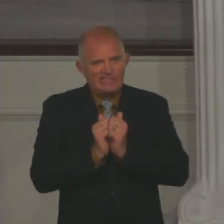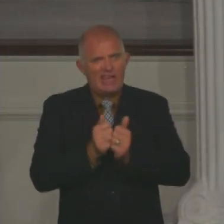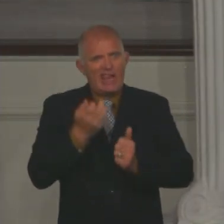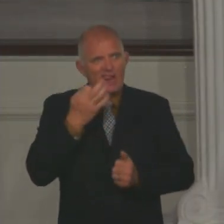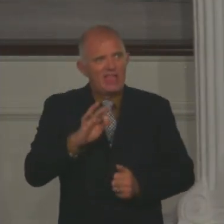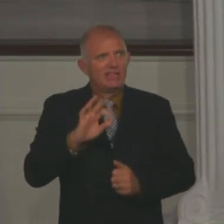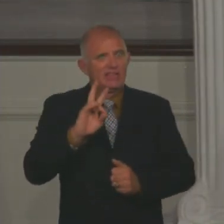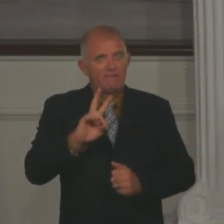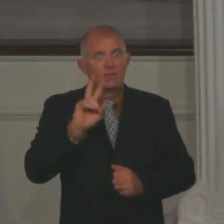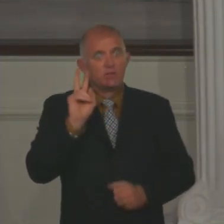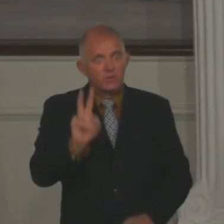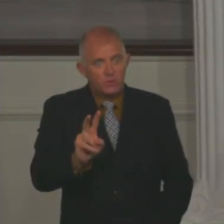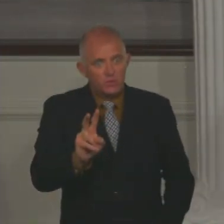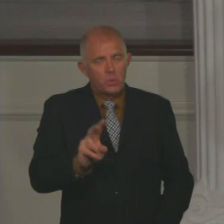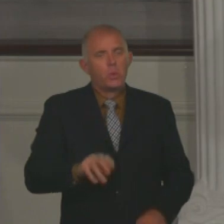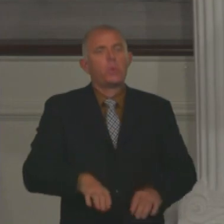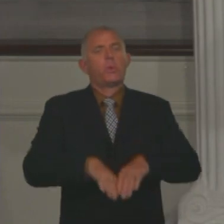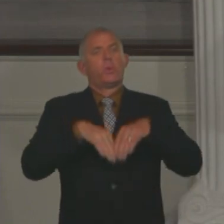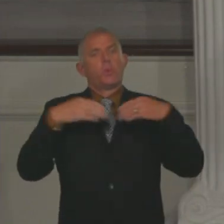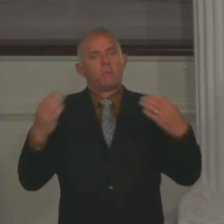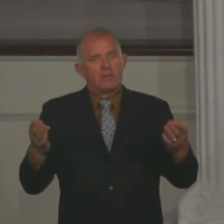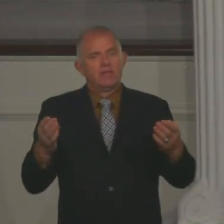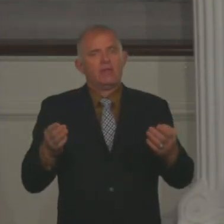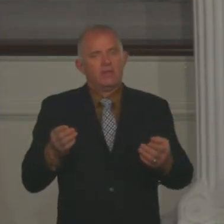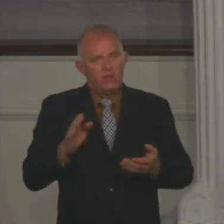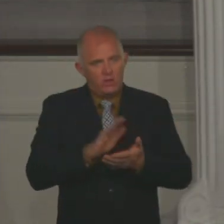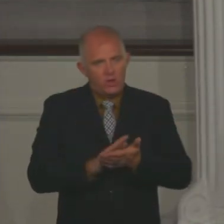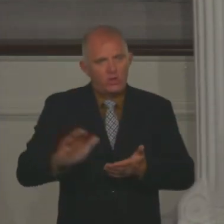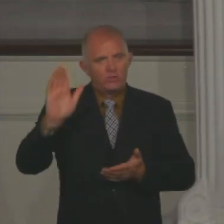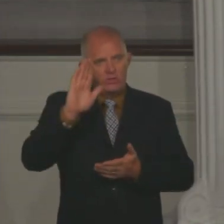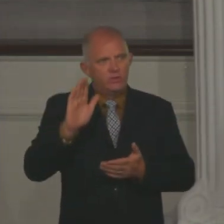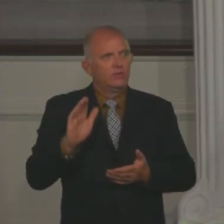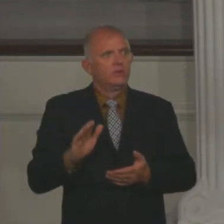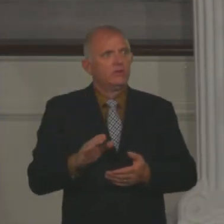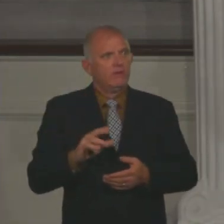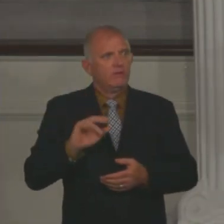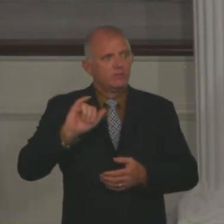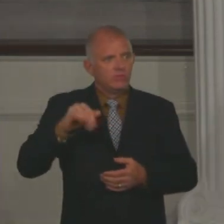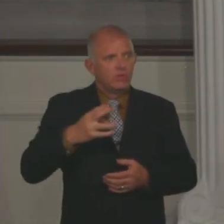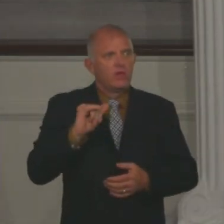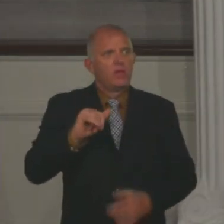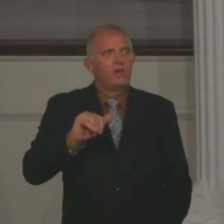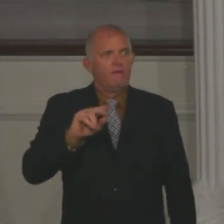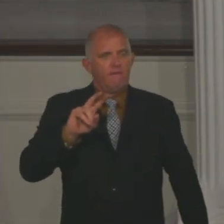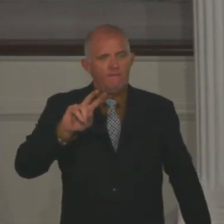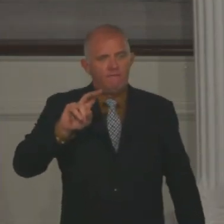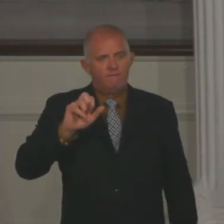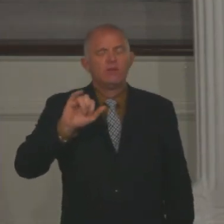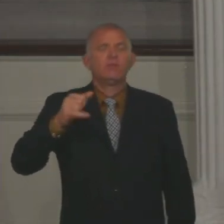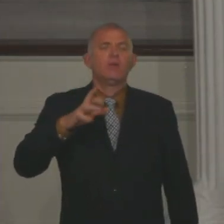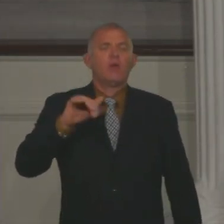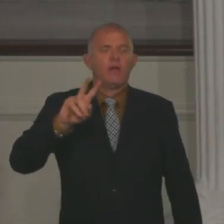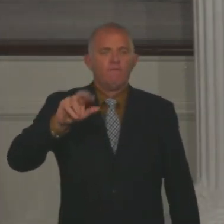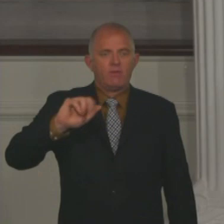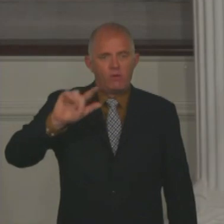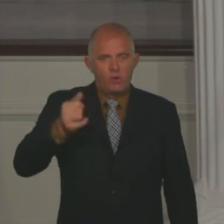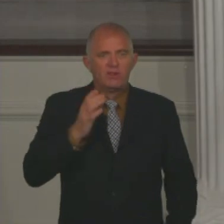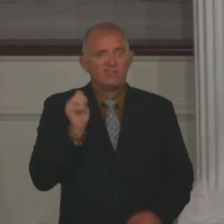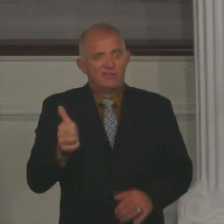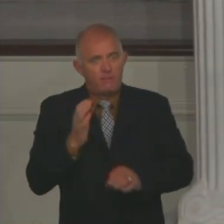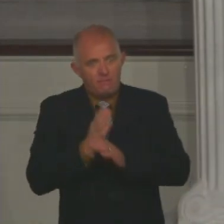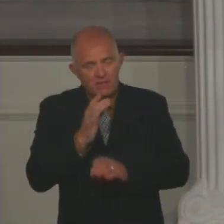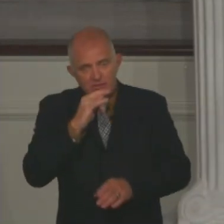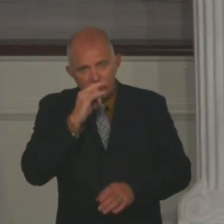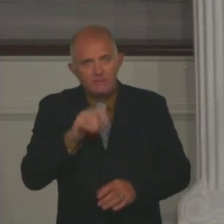doors the very first time. Brother Jerry Vargo was the first accepted student, a bus kid from First Baptist Church of Hammond. Brother Hiles wanted a bus child to be